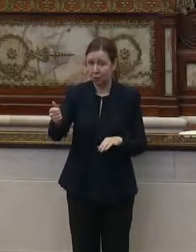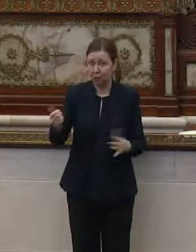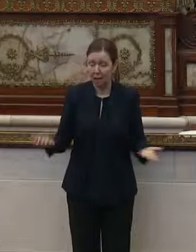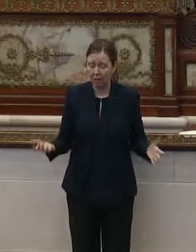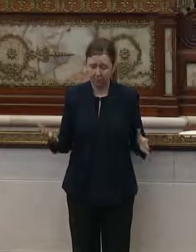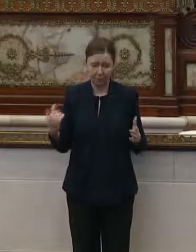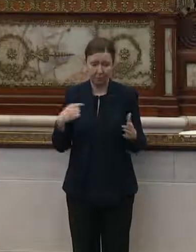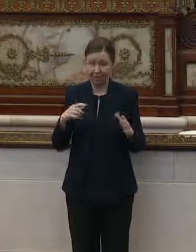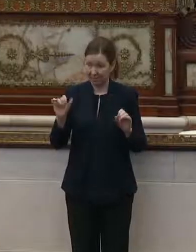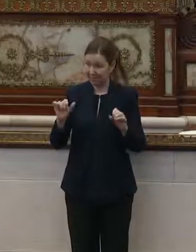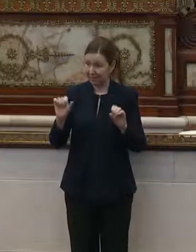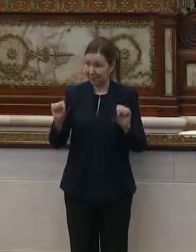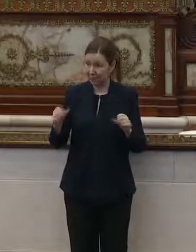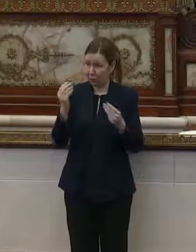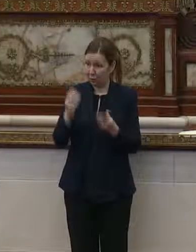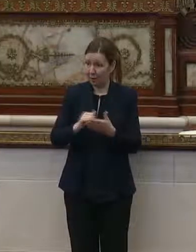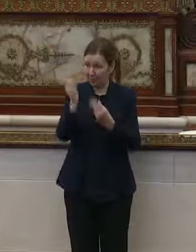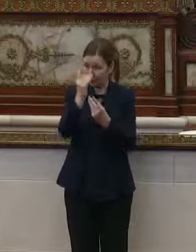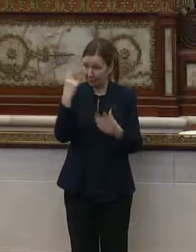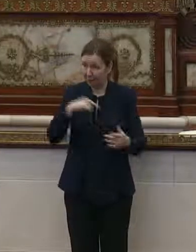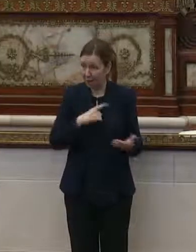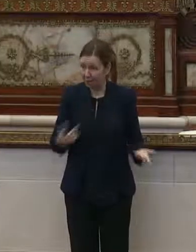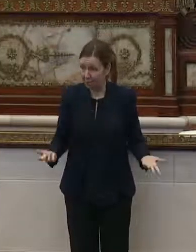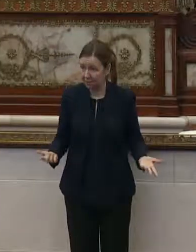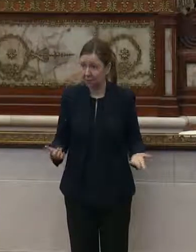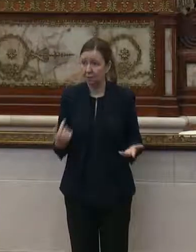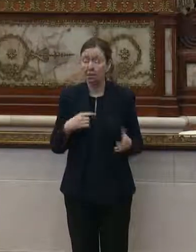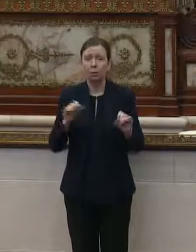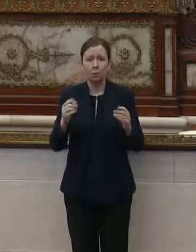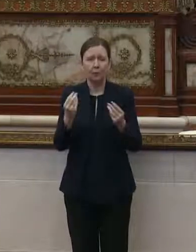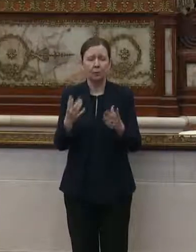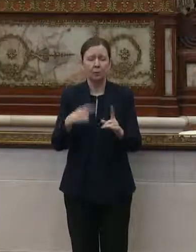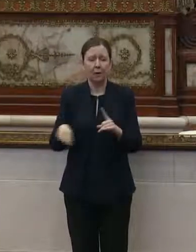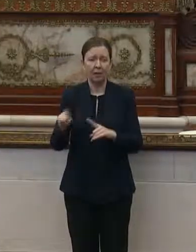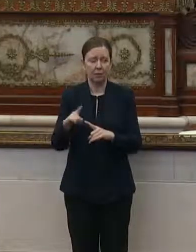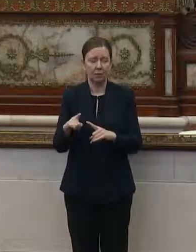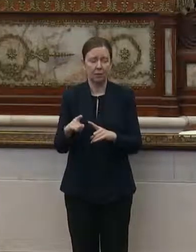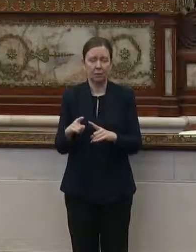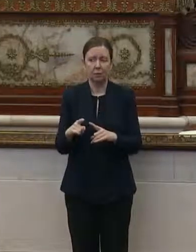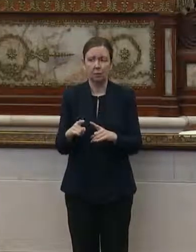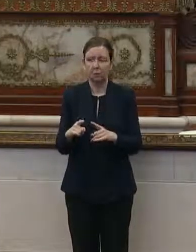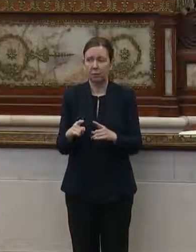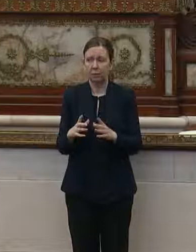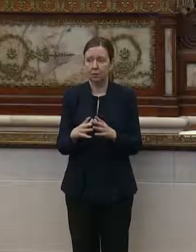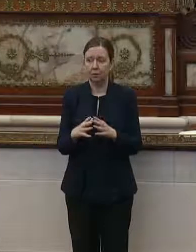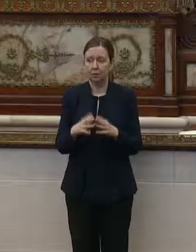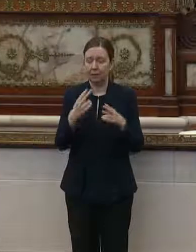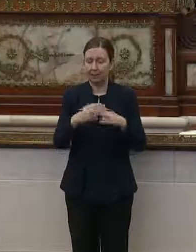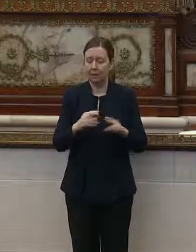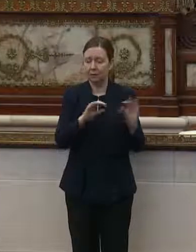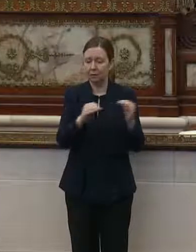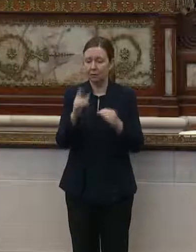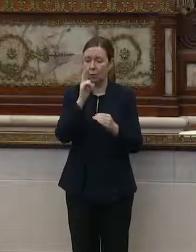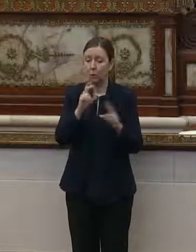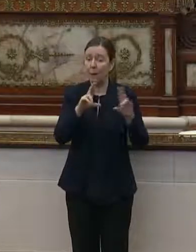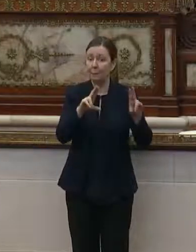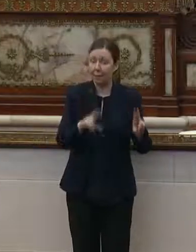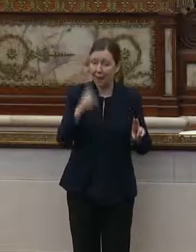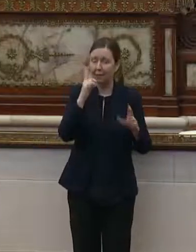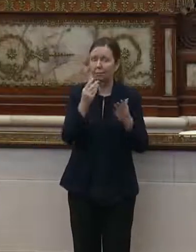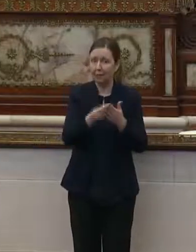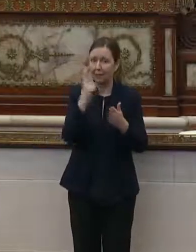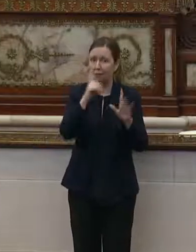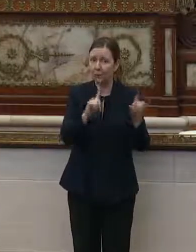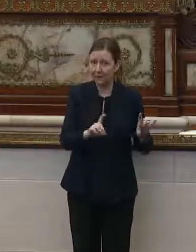Can that information be provided to us? So we could certainly provide to you the names of organizations who applied for funding